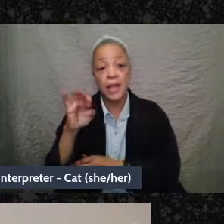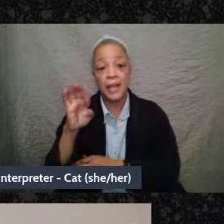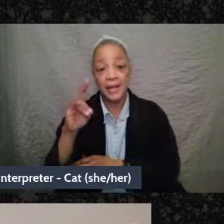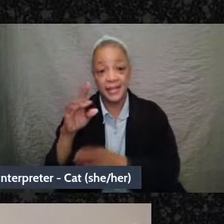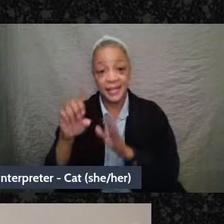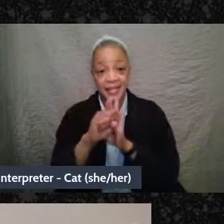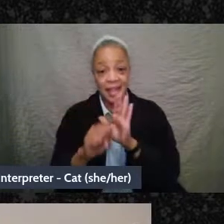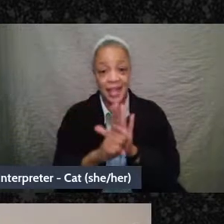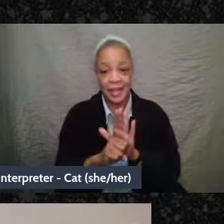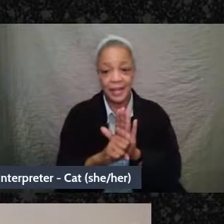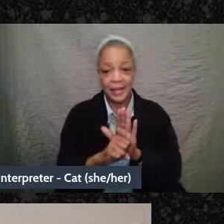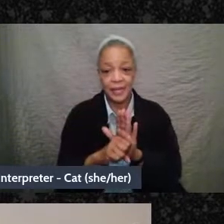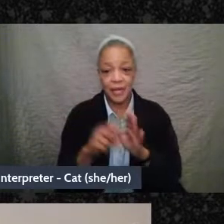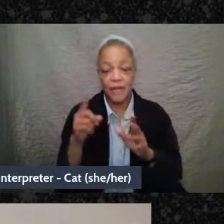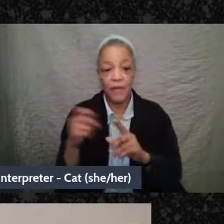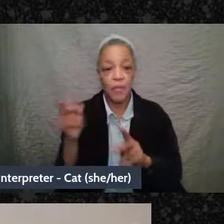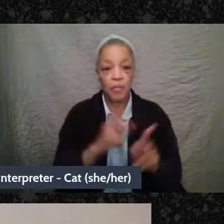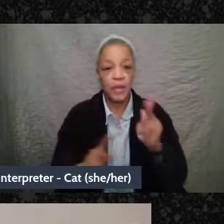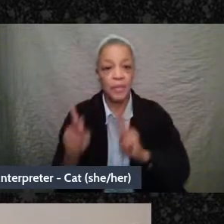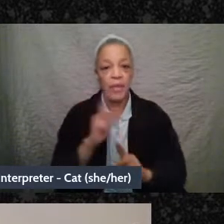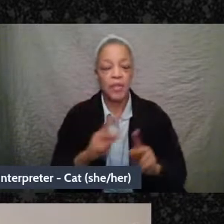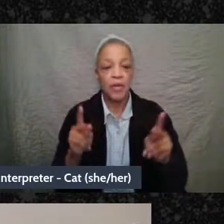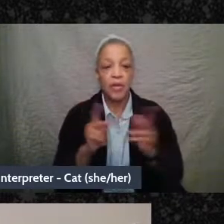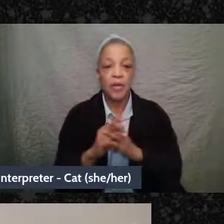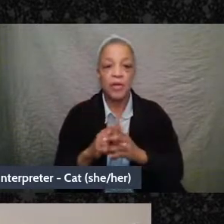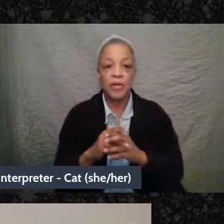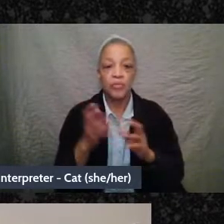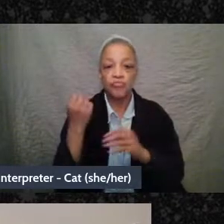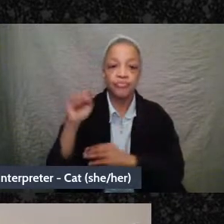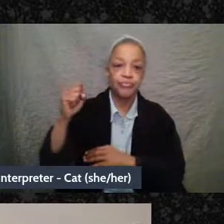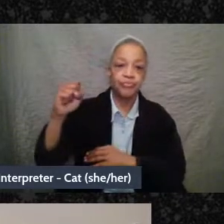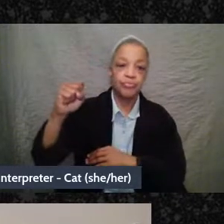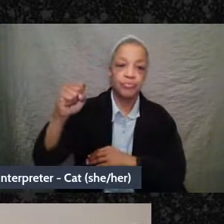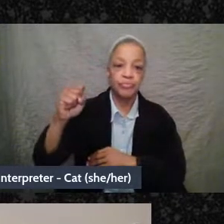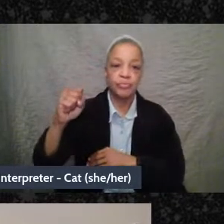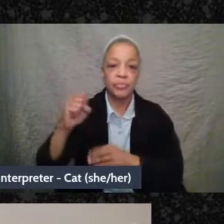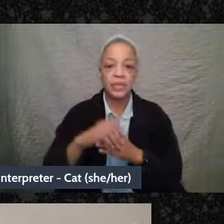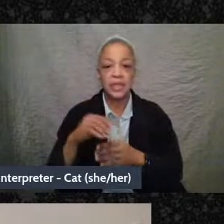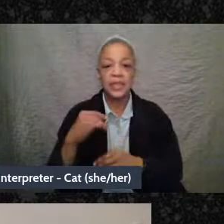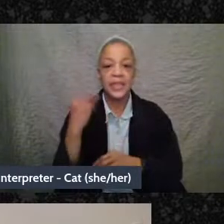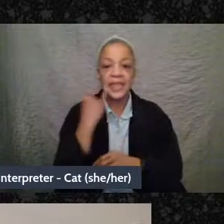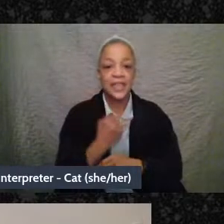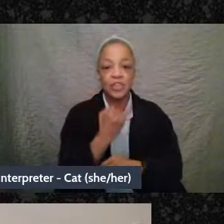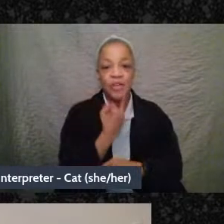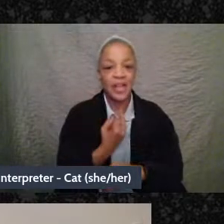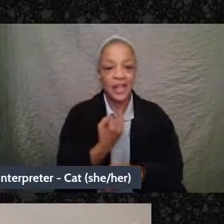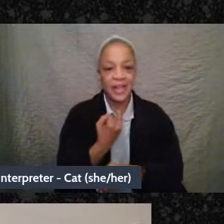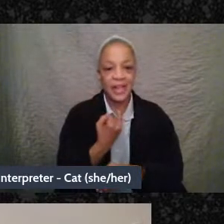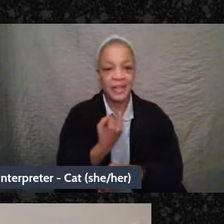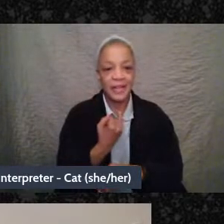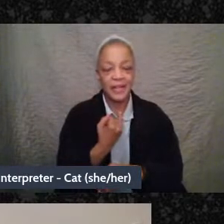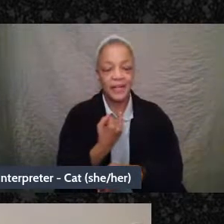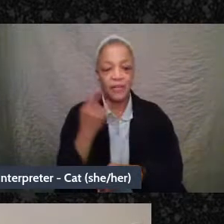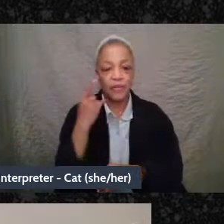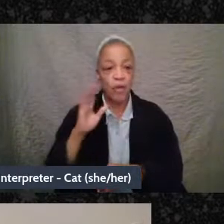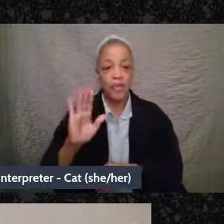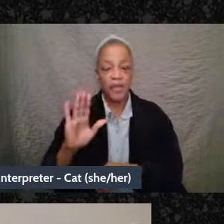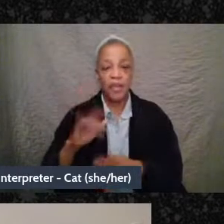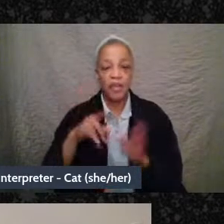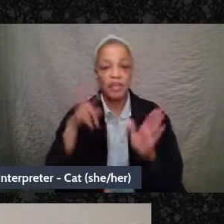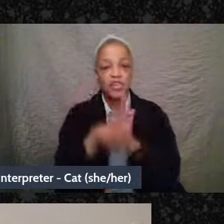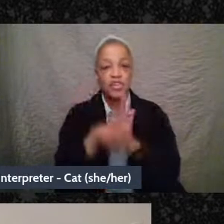or from folks working to boycott, divest, and sanctions on the state of Israel for its